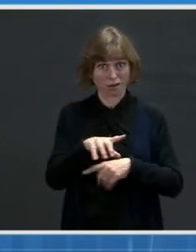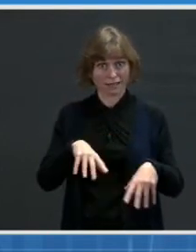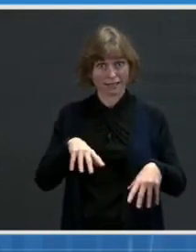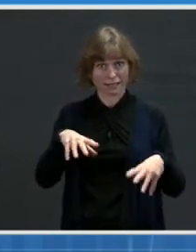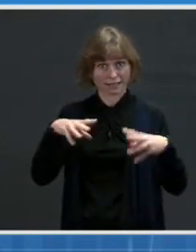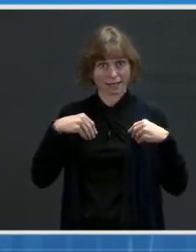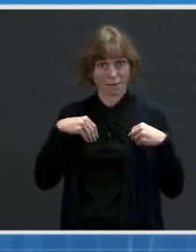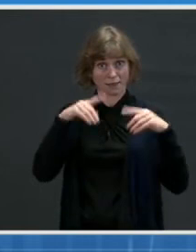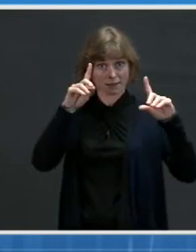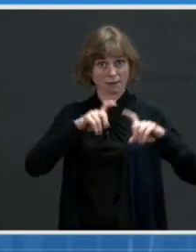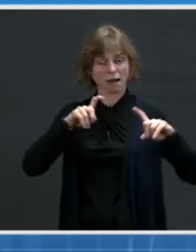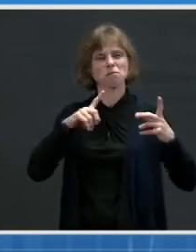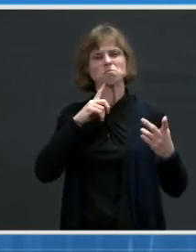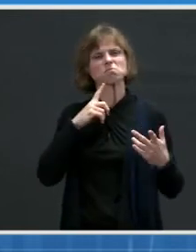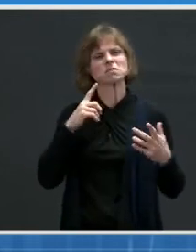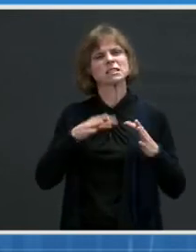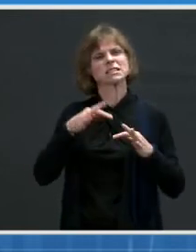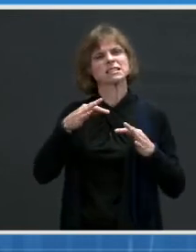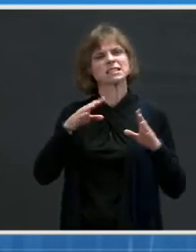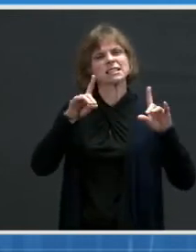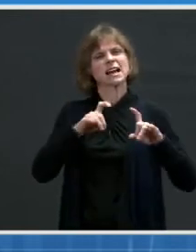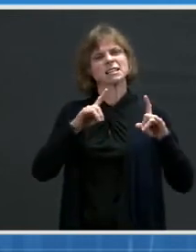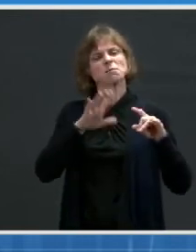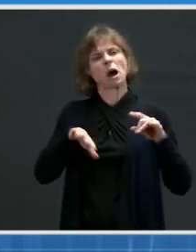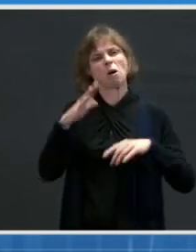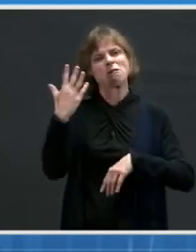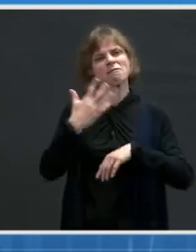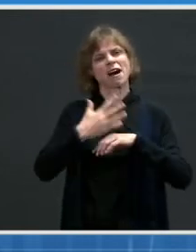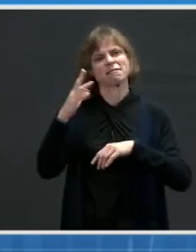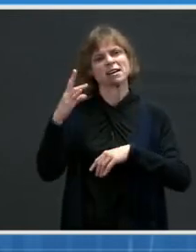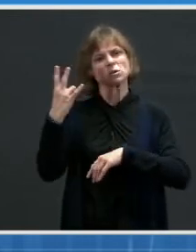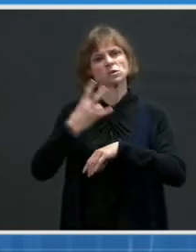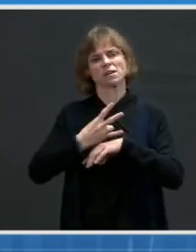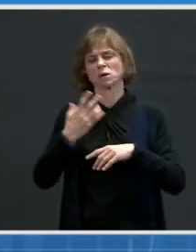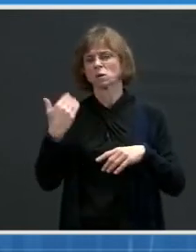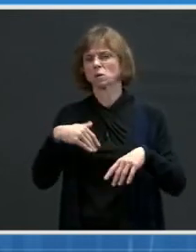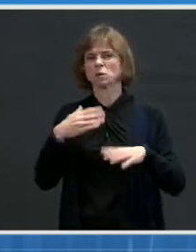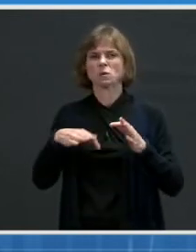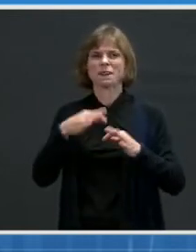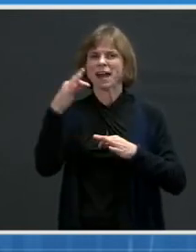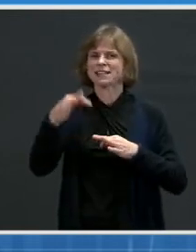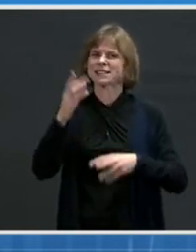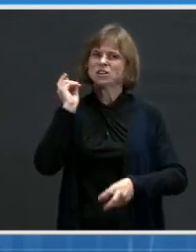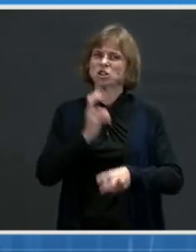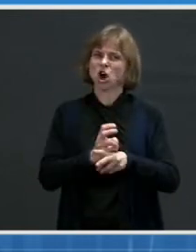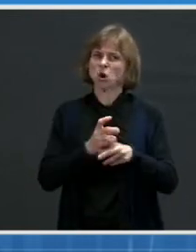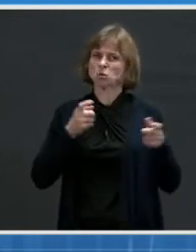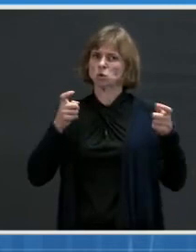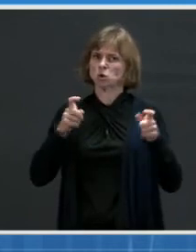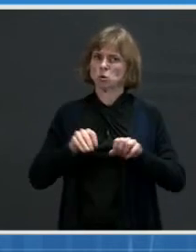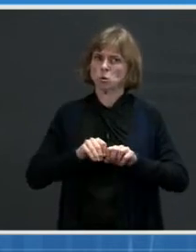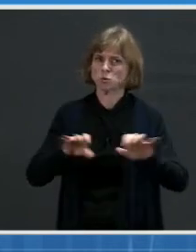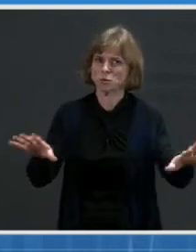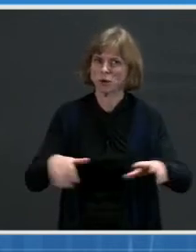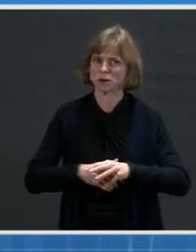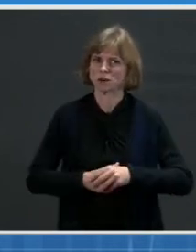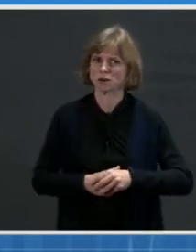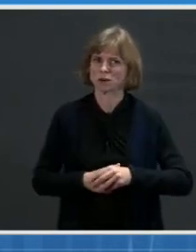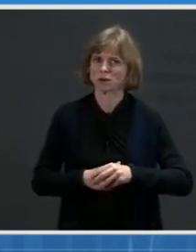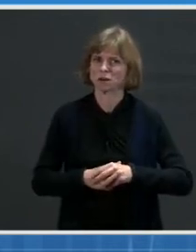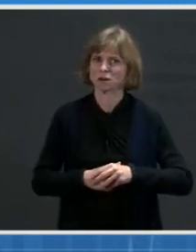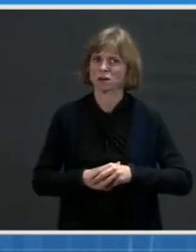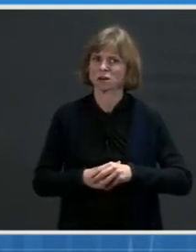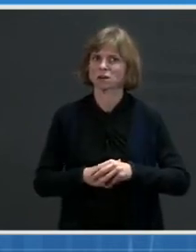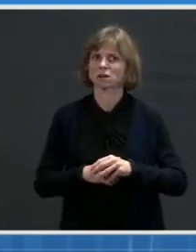7 days, a delay that makes it incredibly difficult to rapidly contain spread. These findings highlight an additional